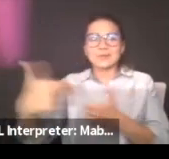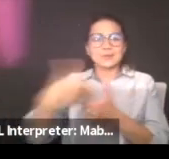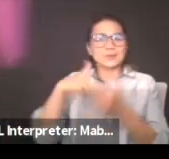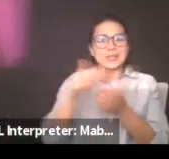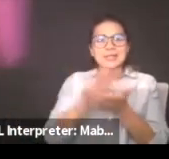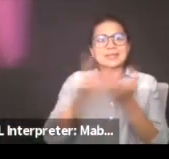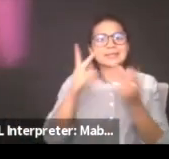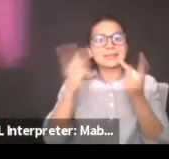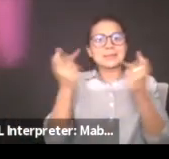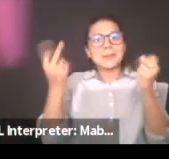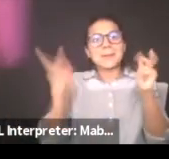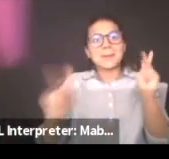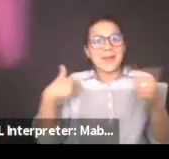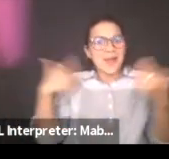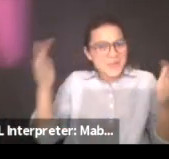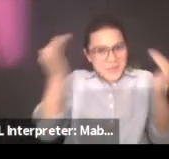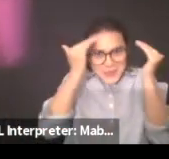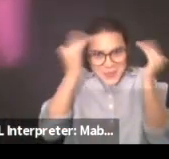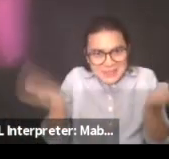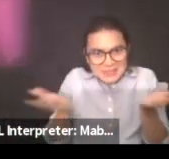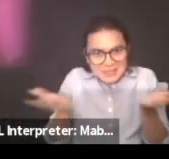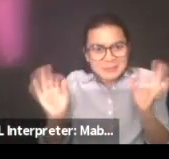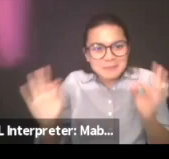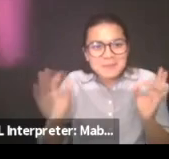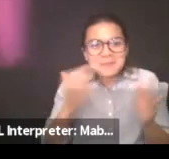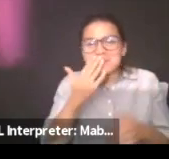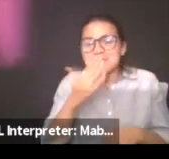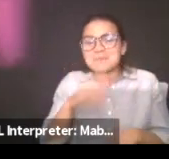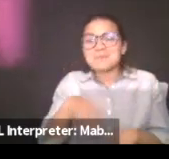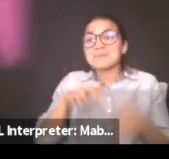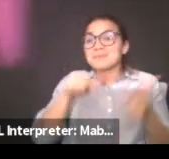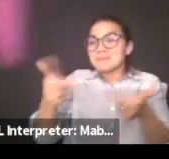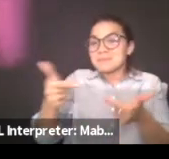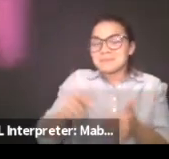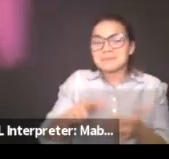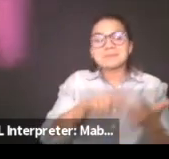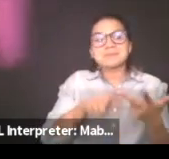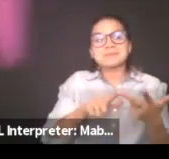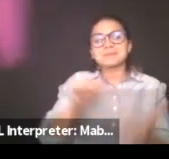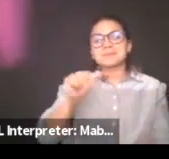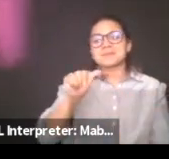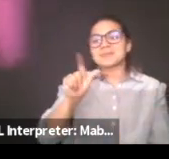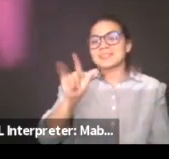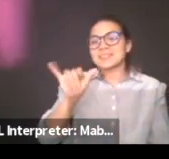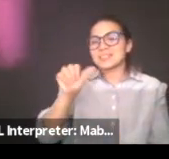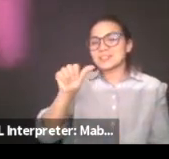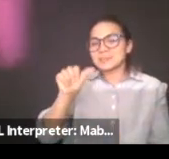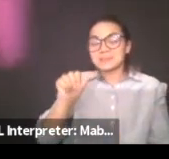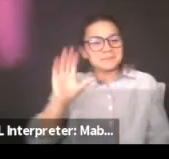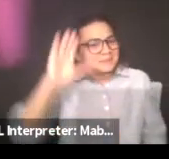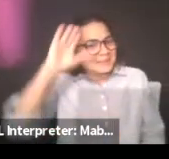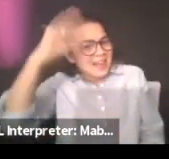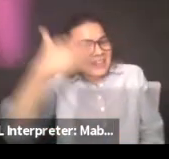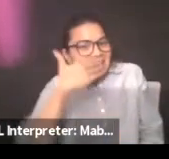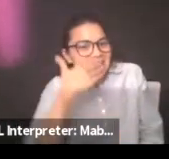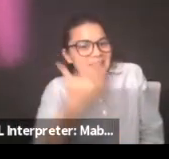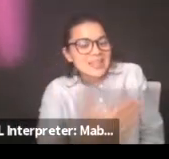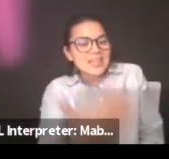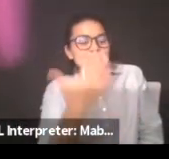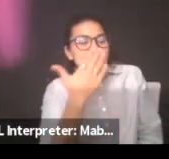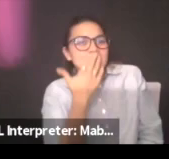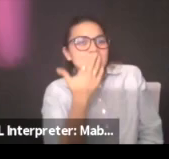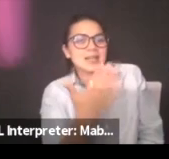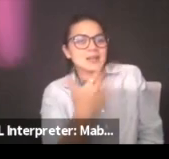Hi, friends. Thank you, Sujatha and Amita. What a gift to be here with my